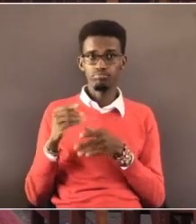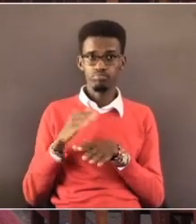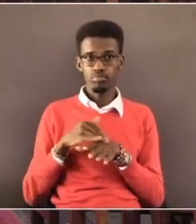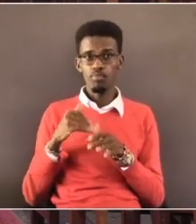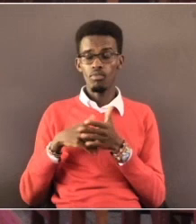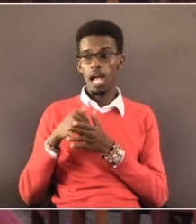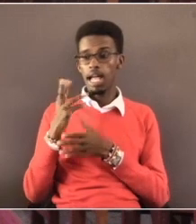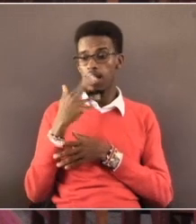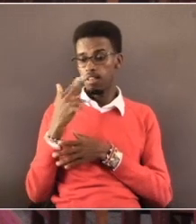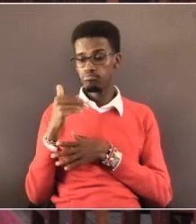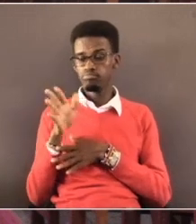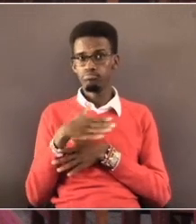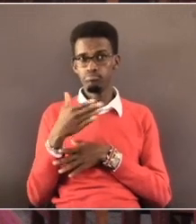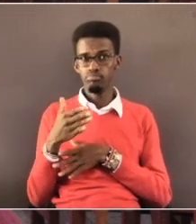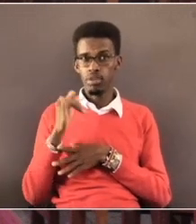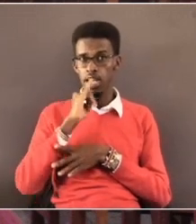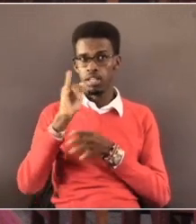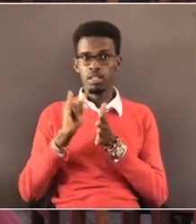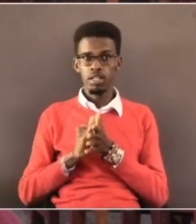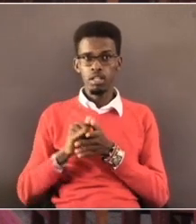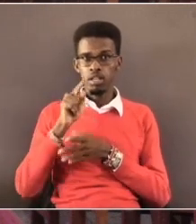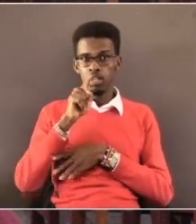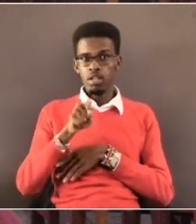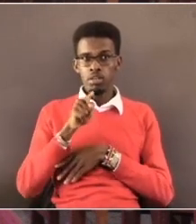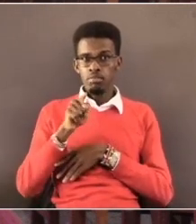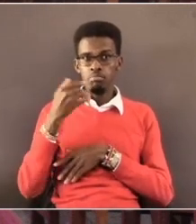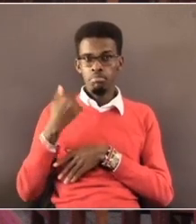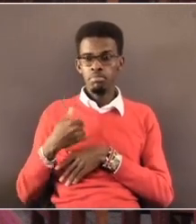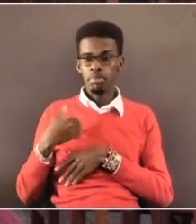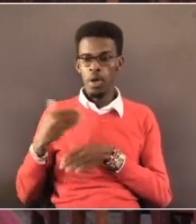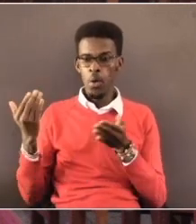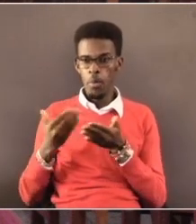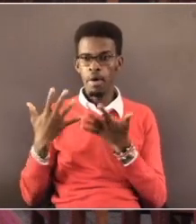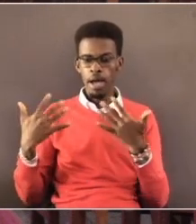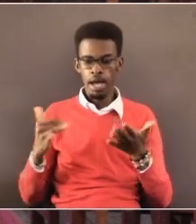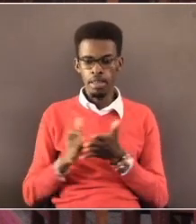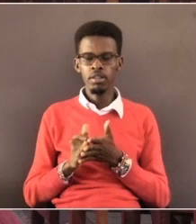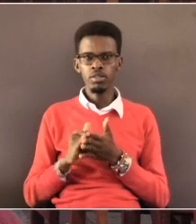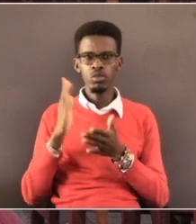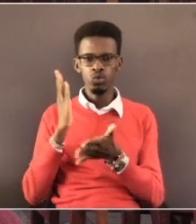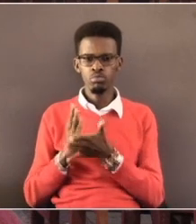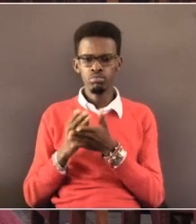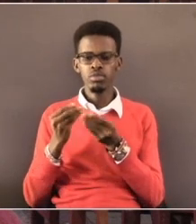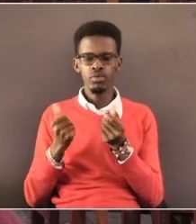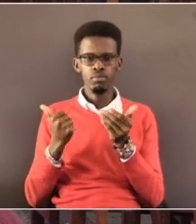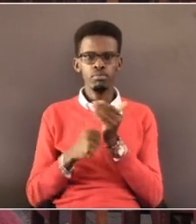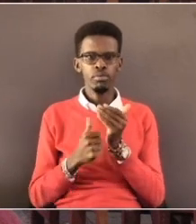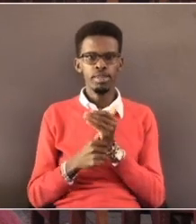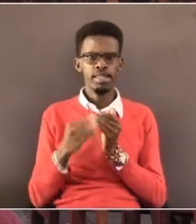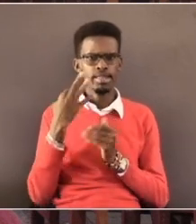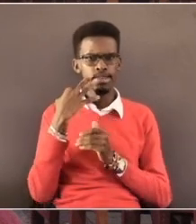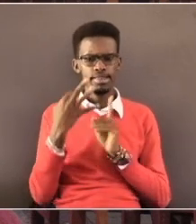the red flags. Is it that the issue at hand is solvable? I look at it in three